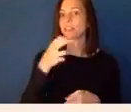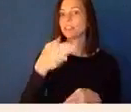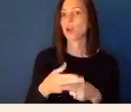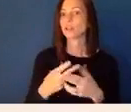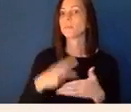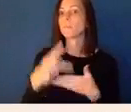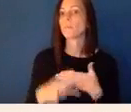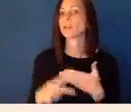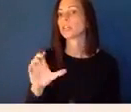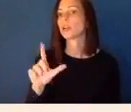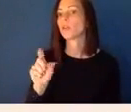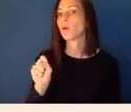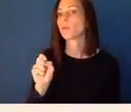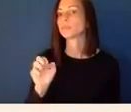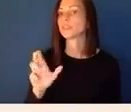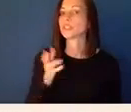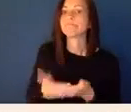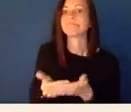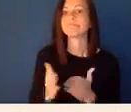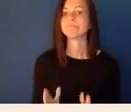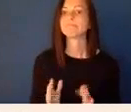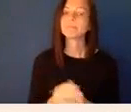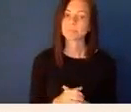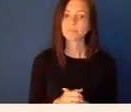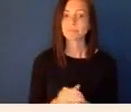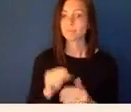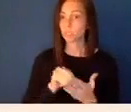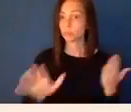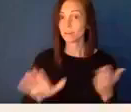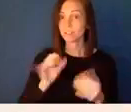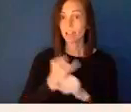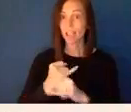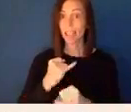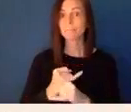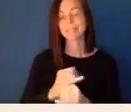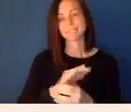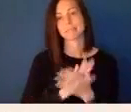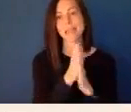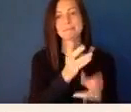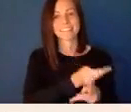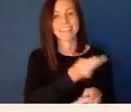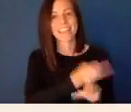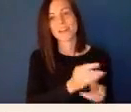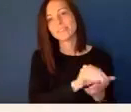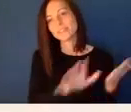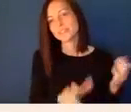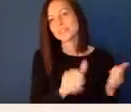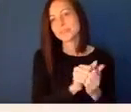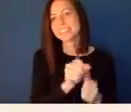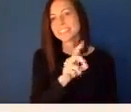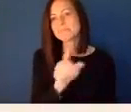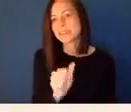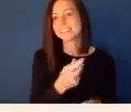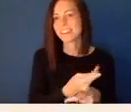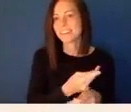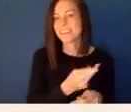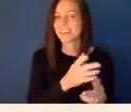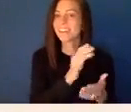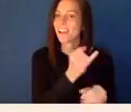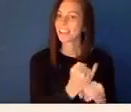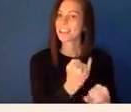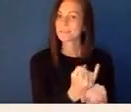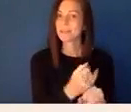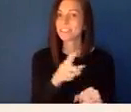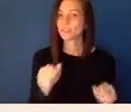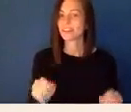the opportunity where our students on campus become caregivers for our students with disabilities on campus so that you could have equal